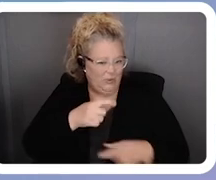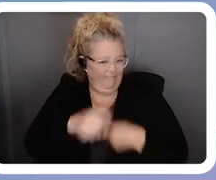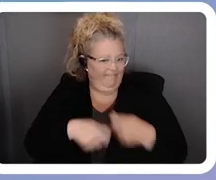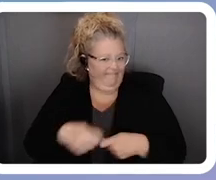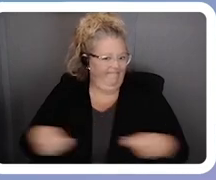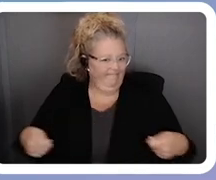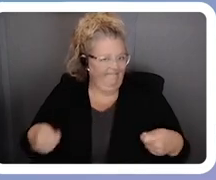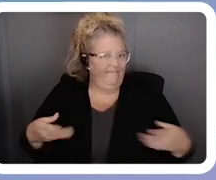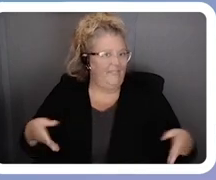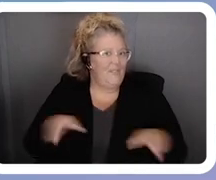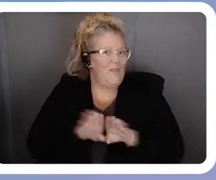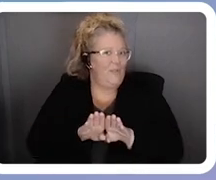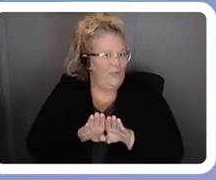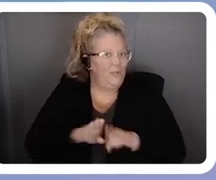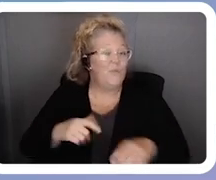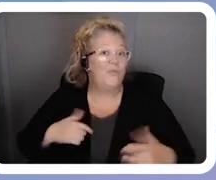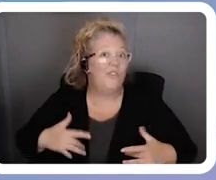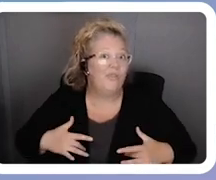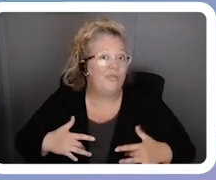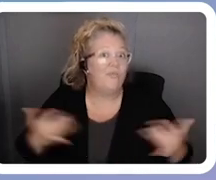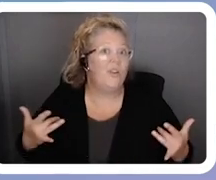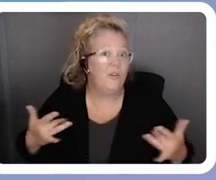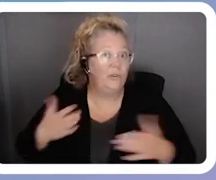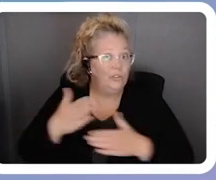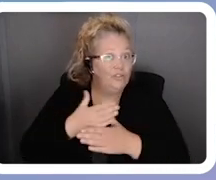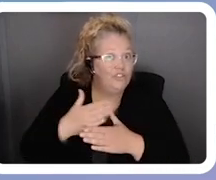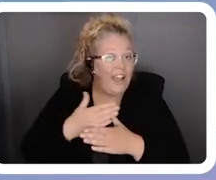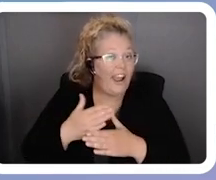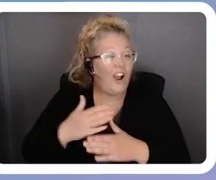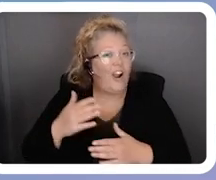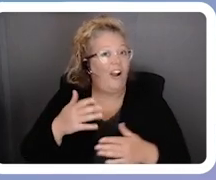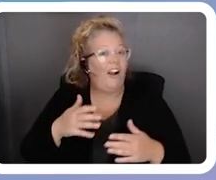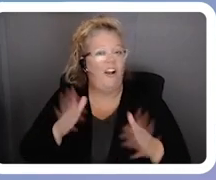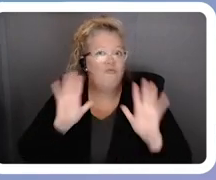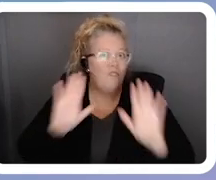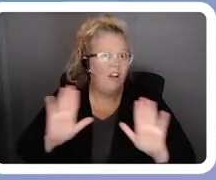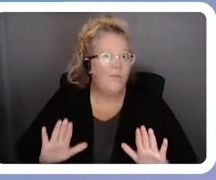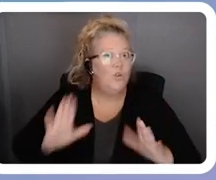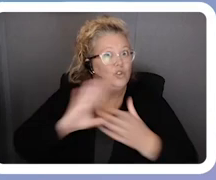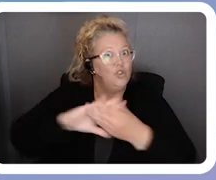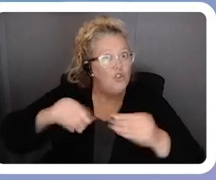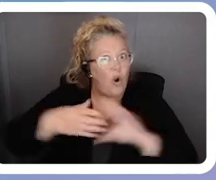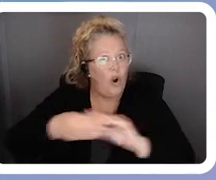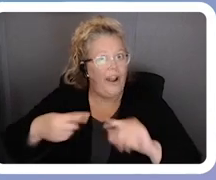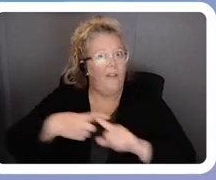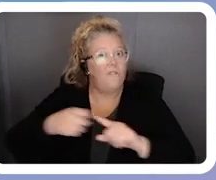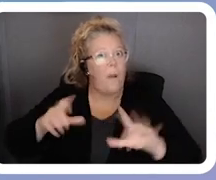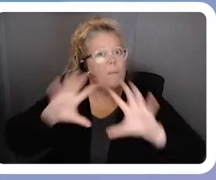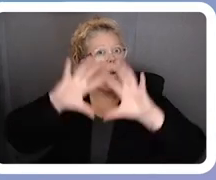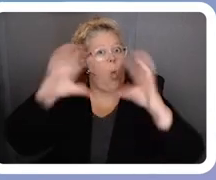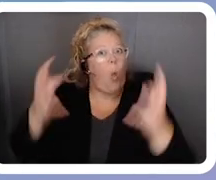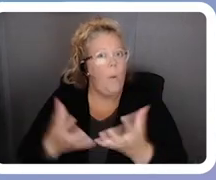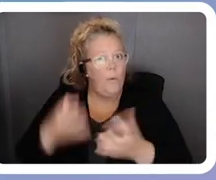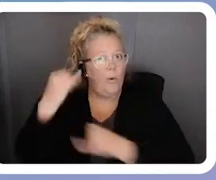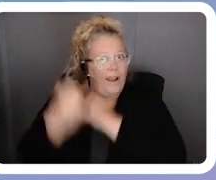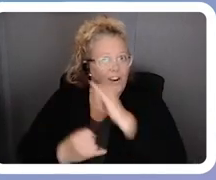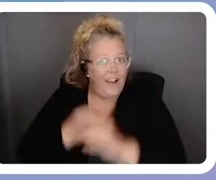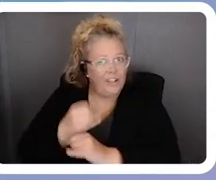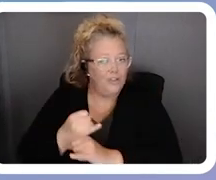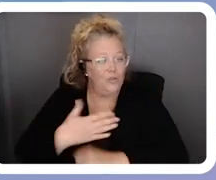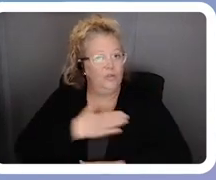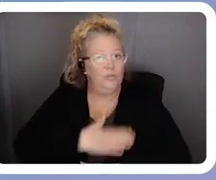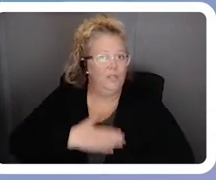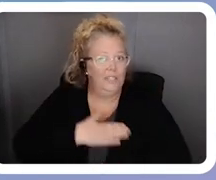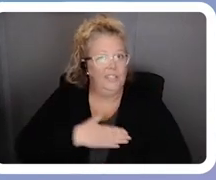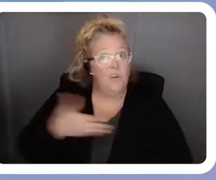evening's celebration, we are thrilled to share an incredible story from our global